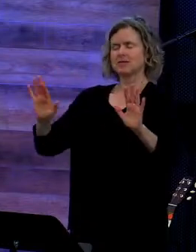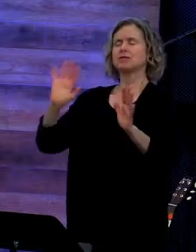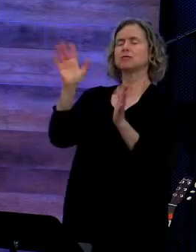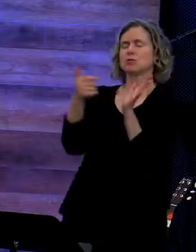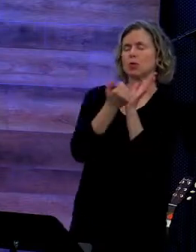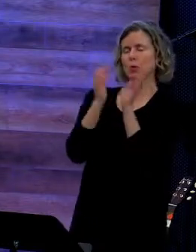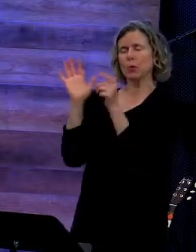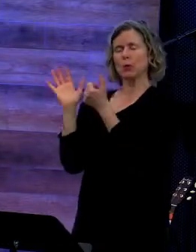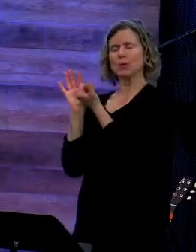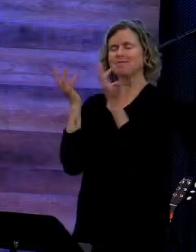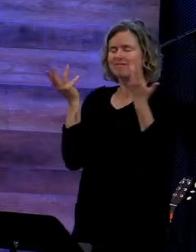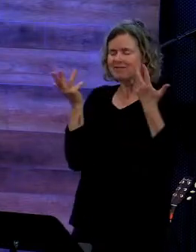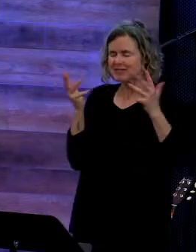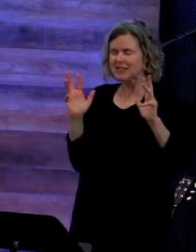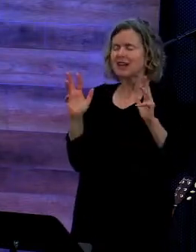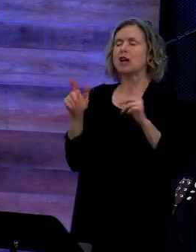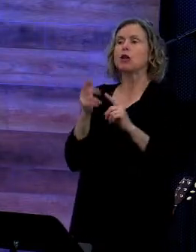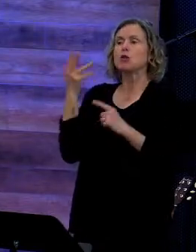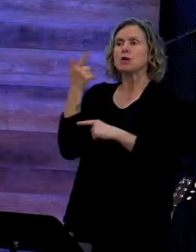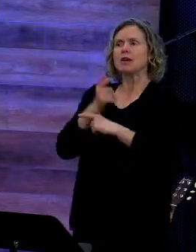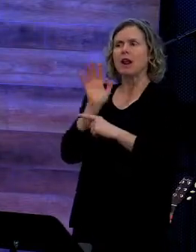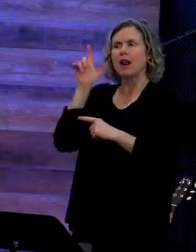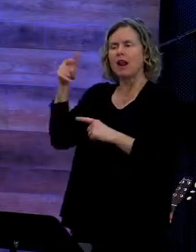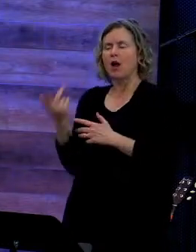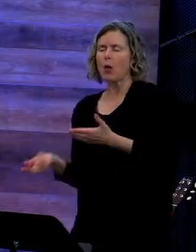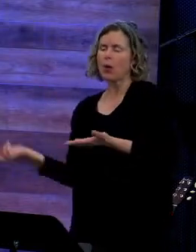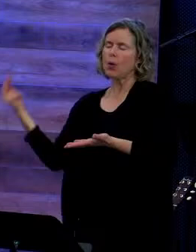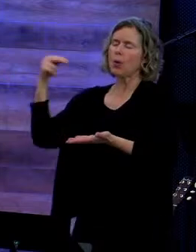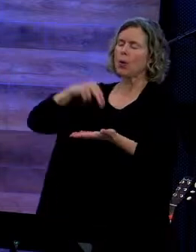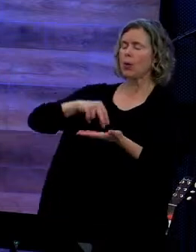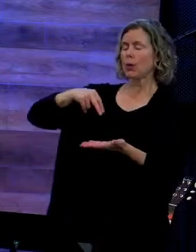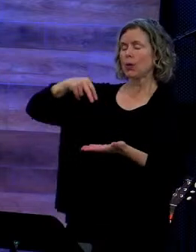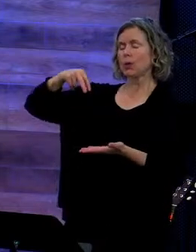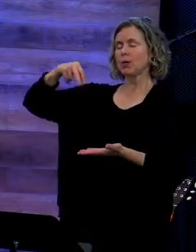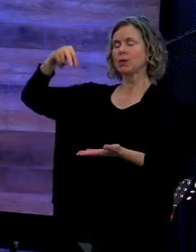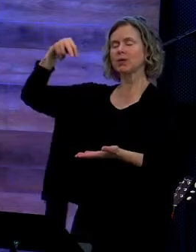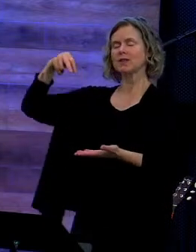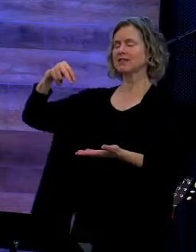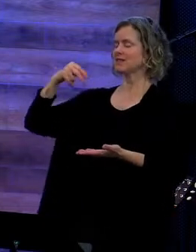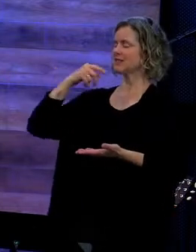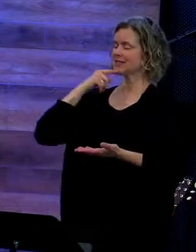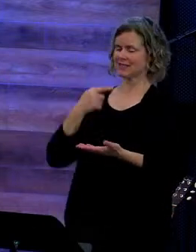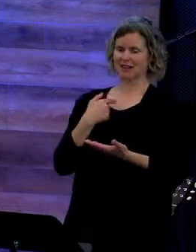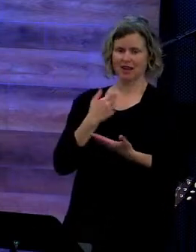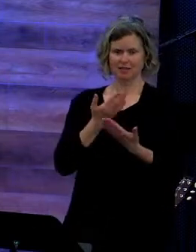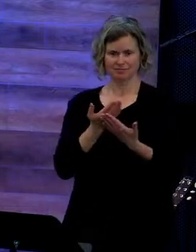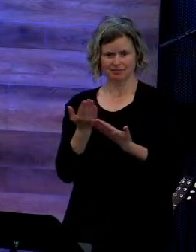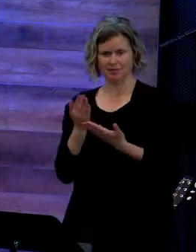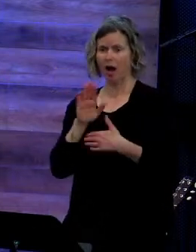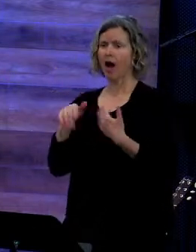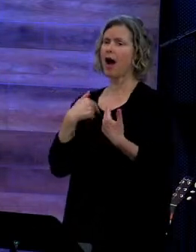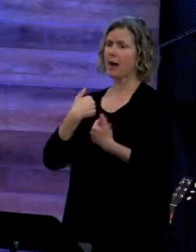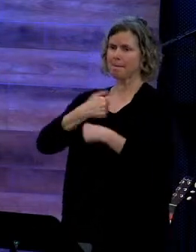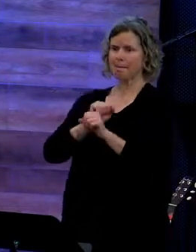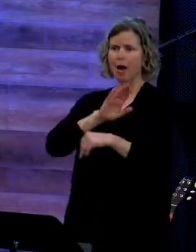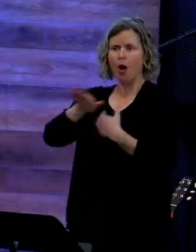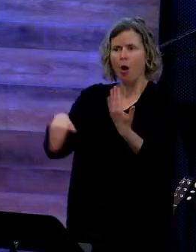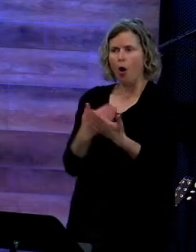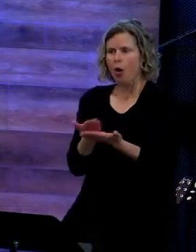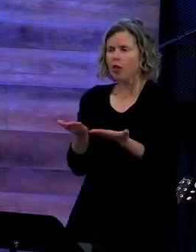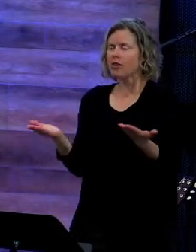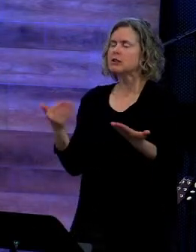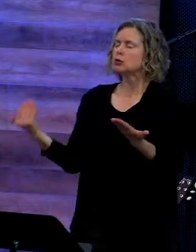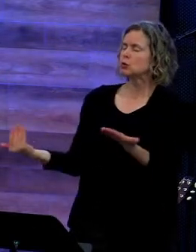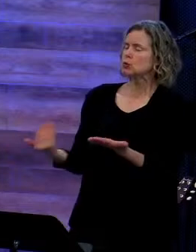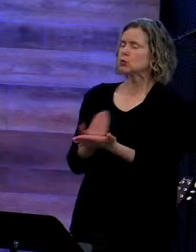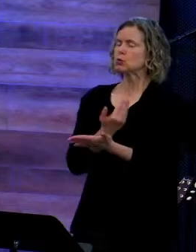he rose from the dead to defeat death, and he said, "I am making all things new. A new creation is happening right